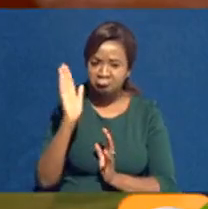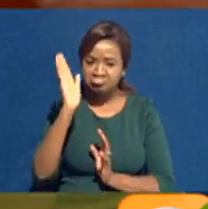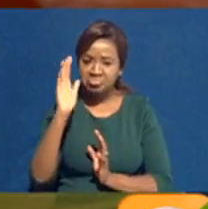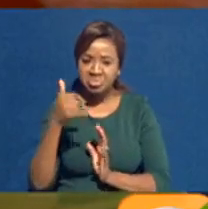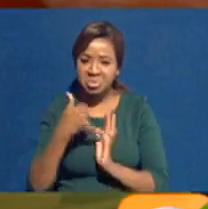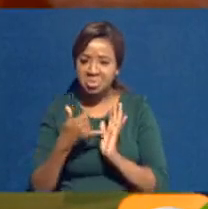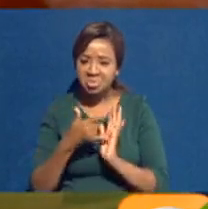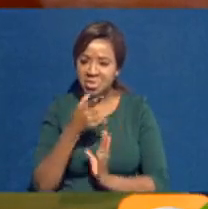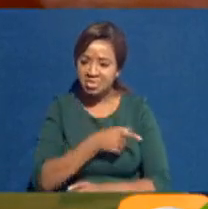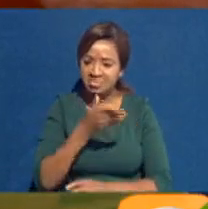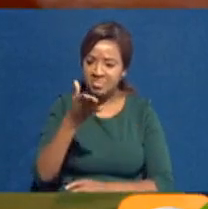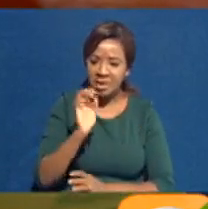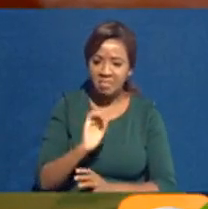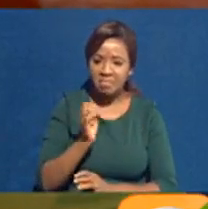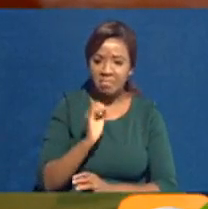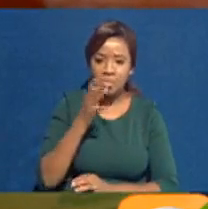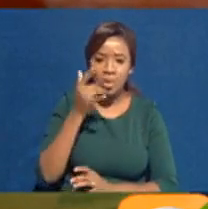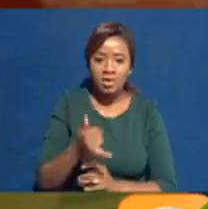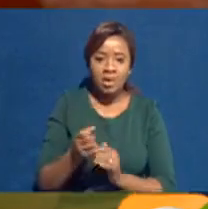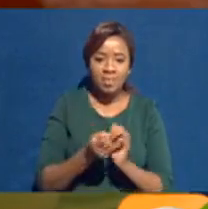that, because it is taking 15%